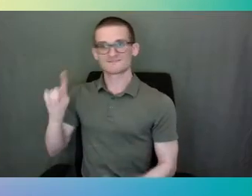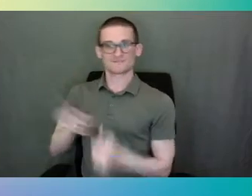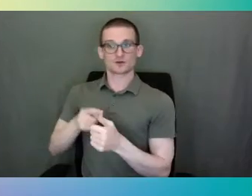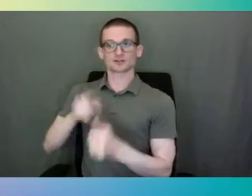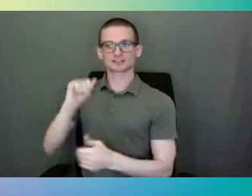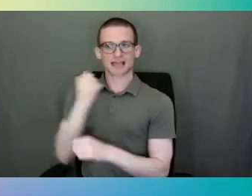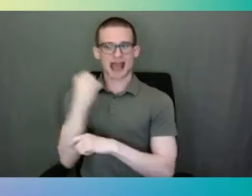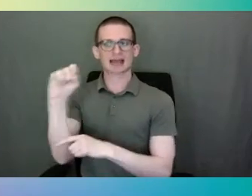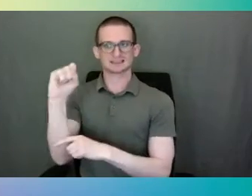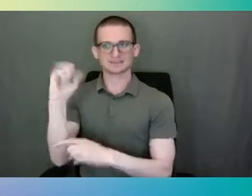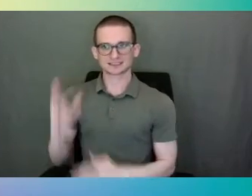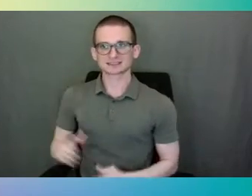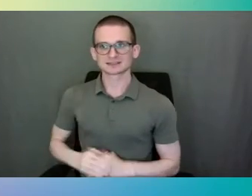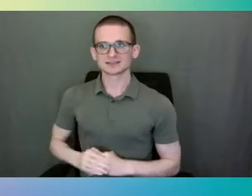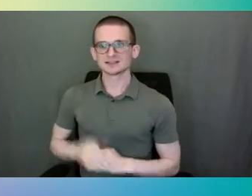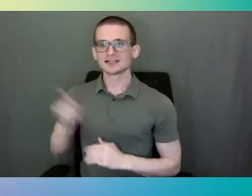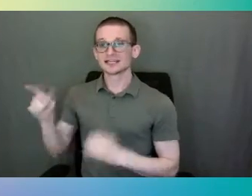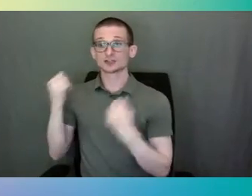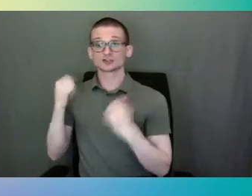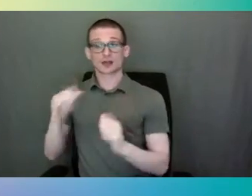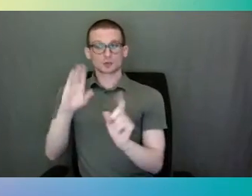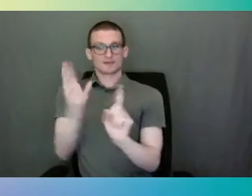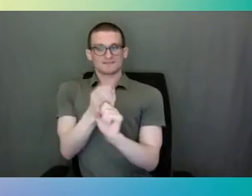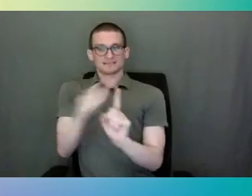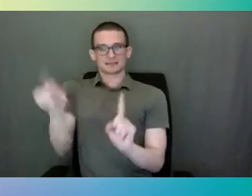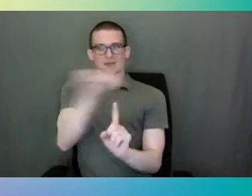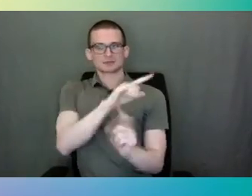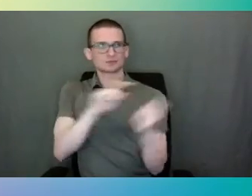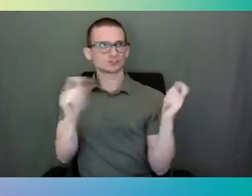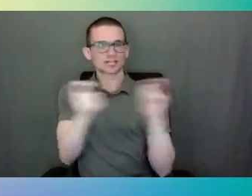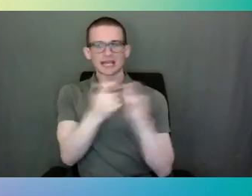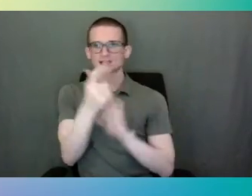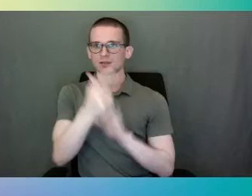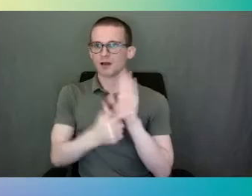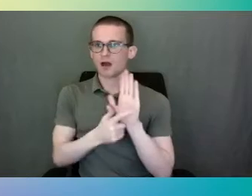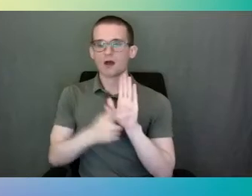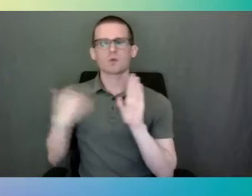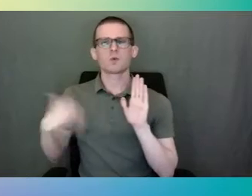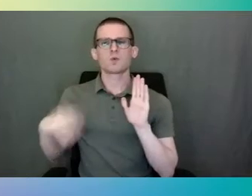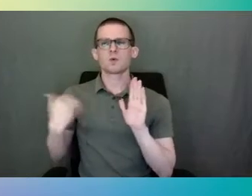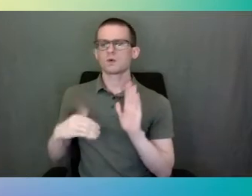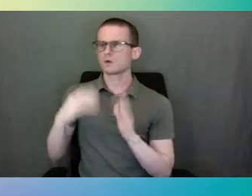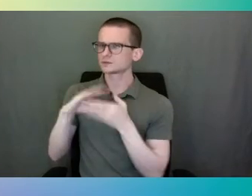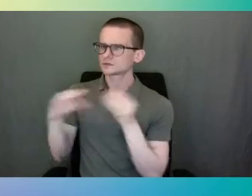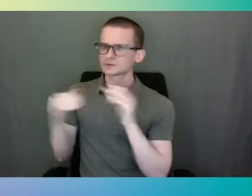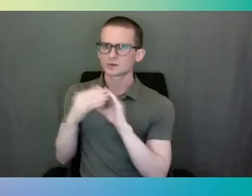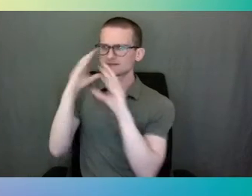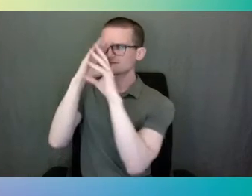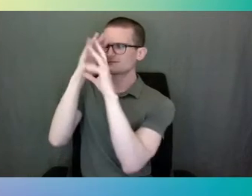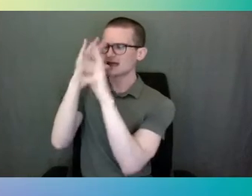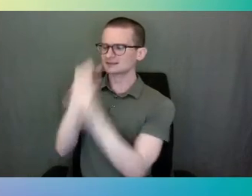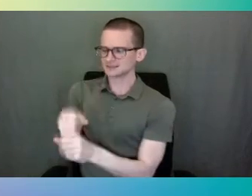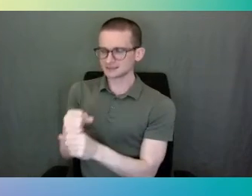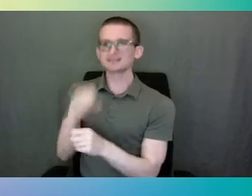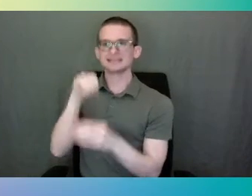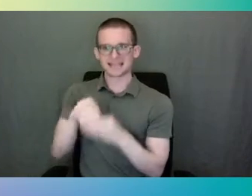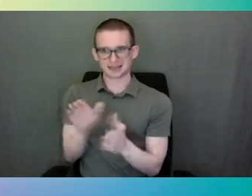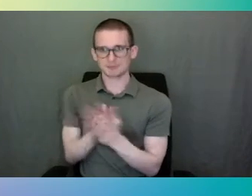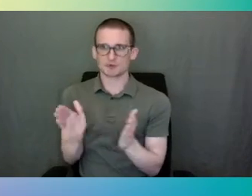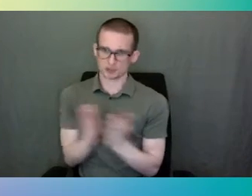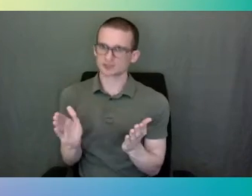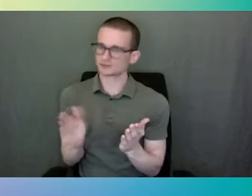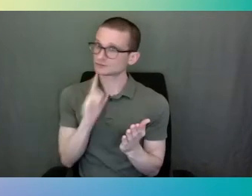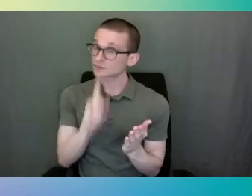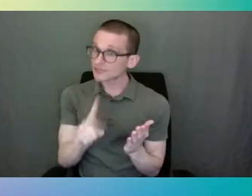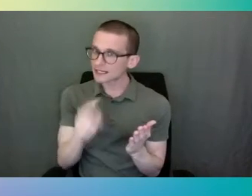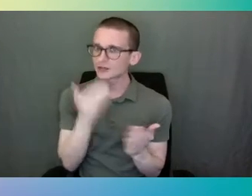to change the laws. There's such fascinating stories around this time, and they're in the book. They're really good stories.